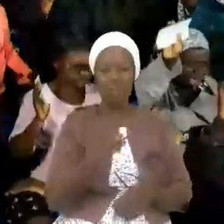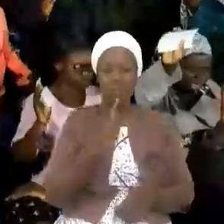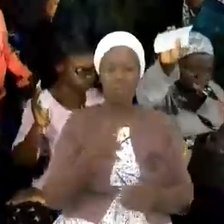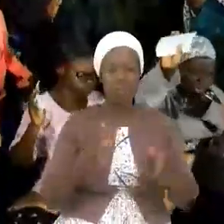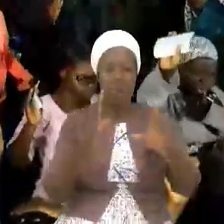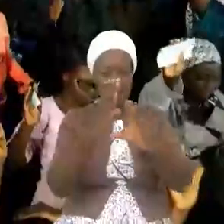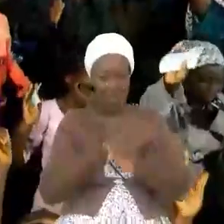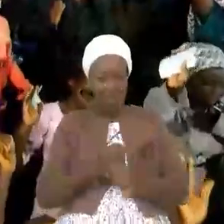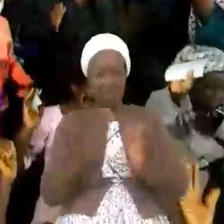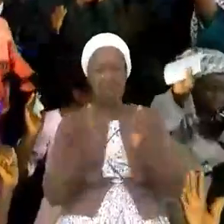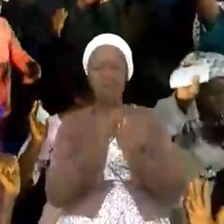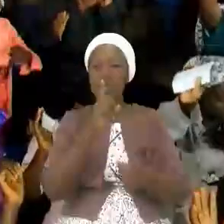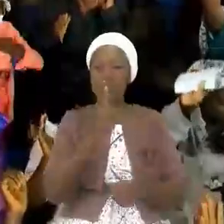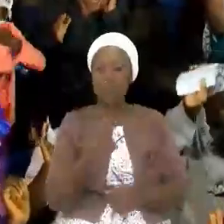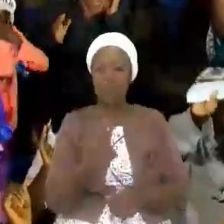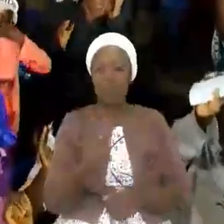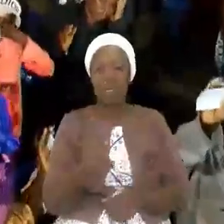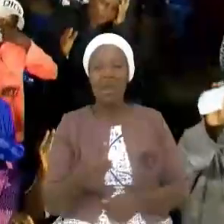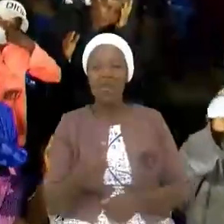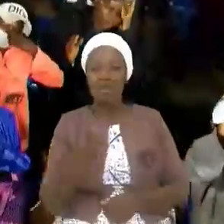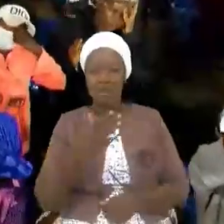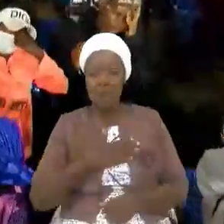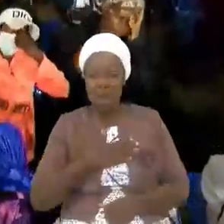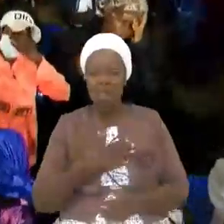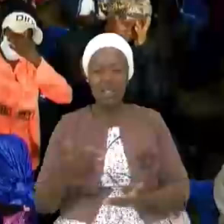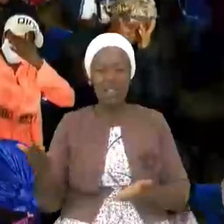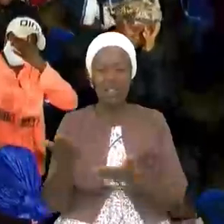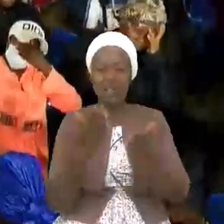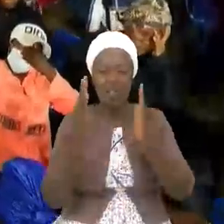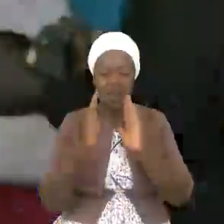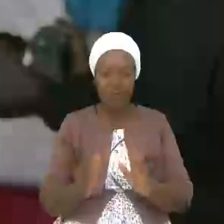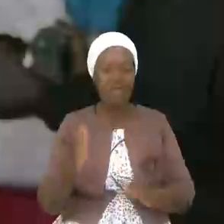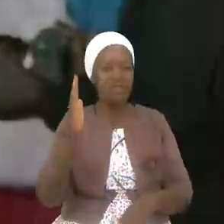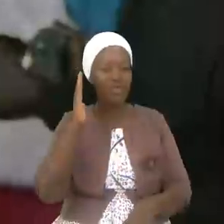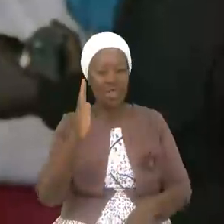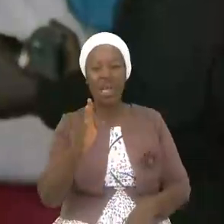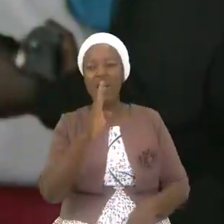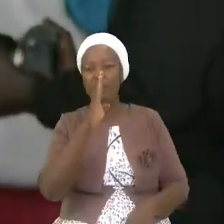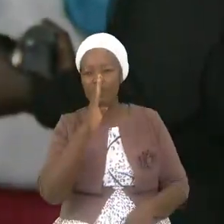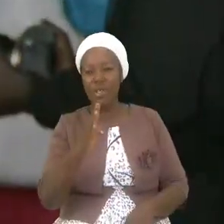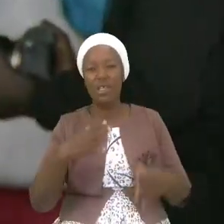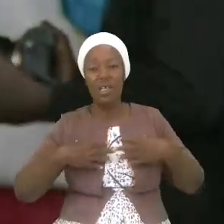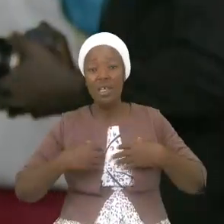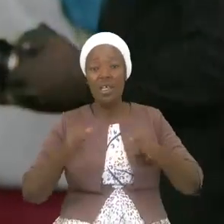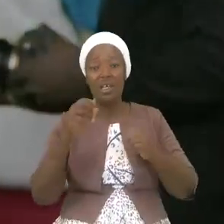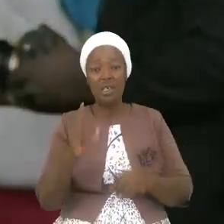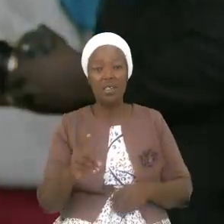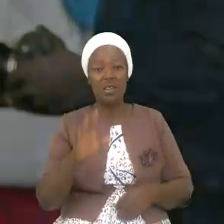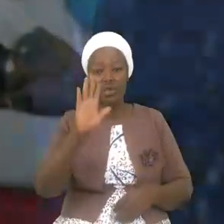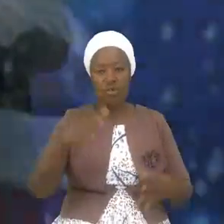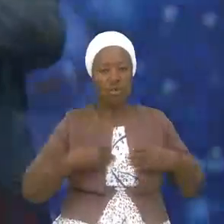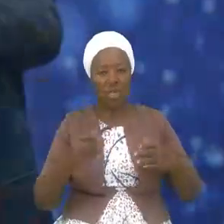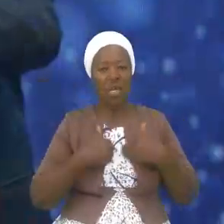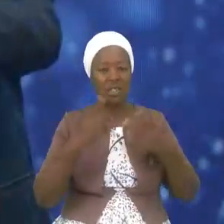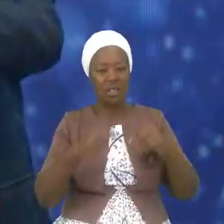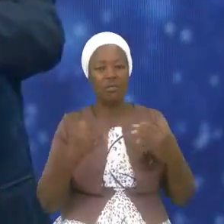servant shall be healed. Your healing has come tonight. I am not worthy, but I